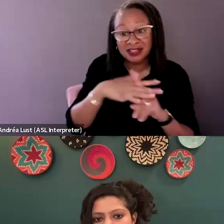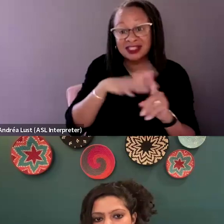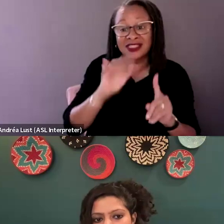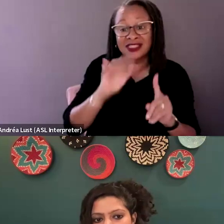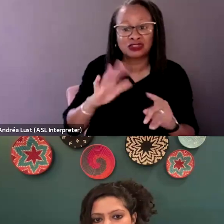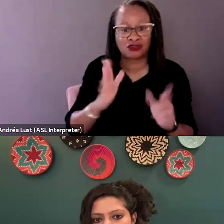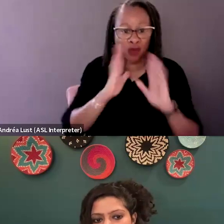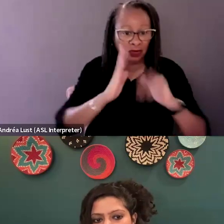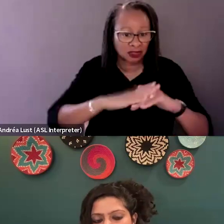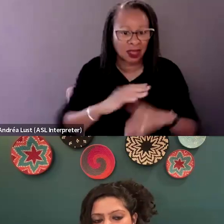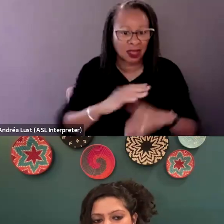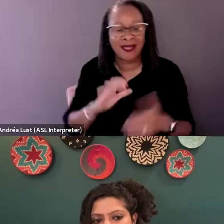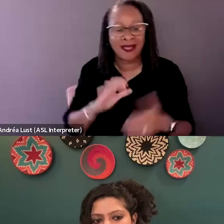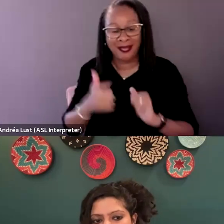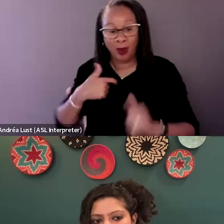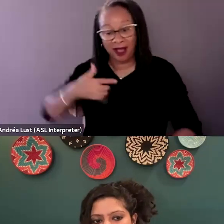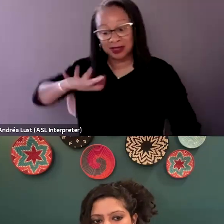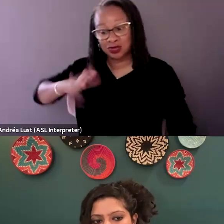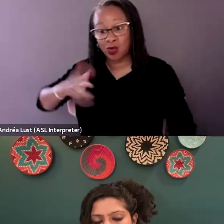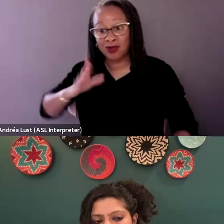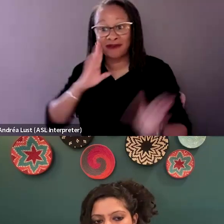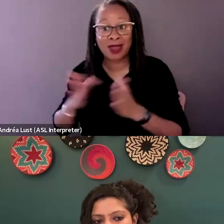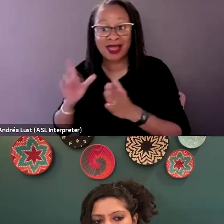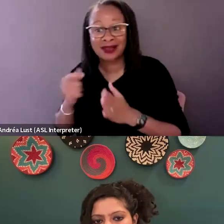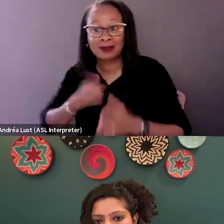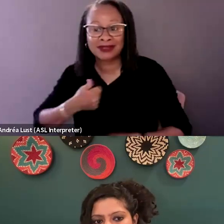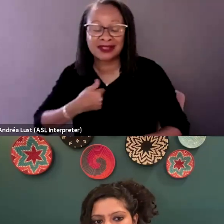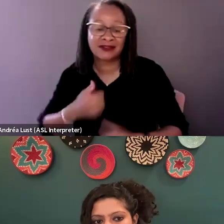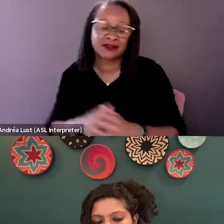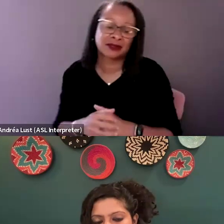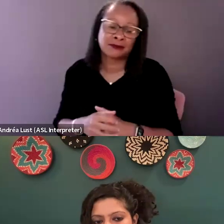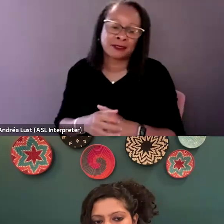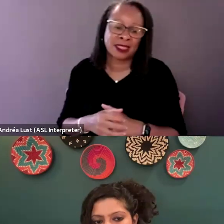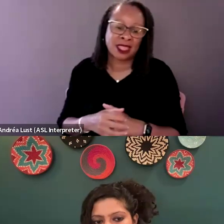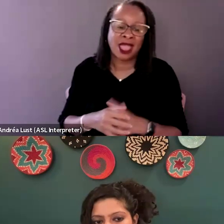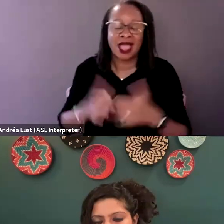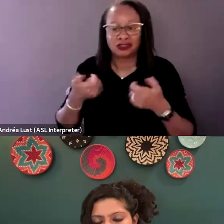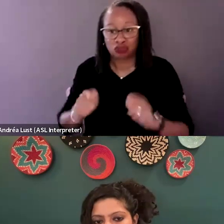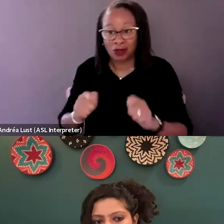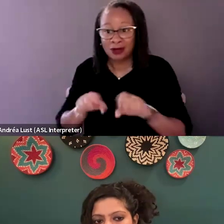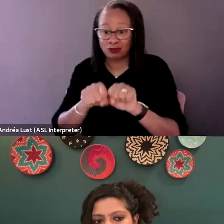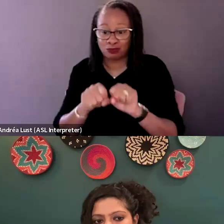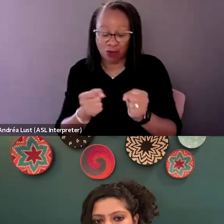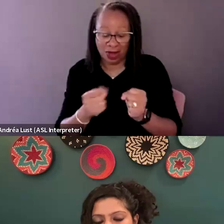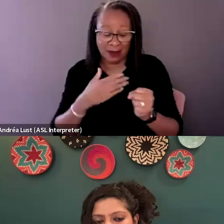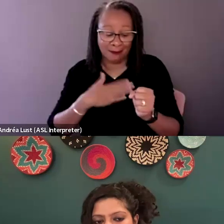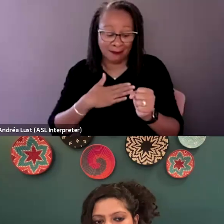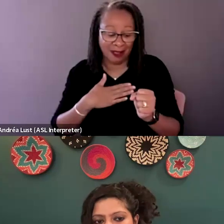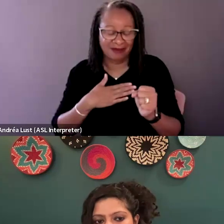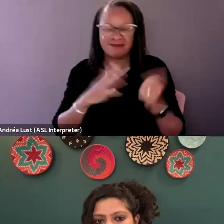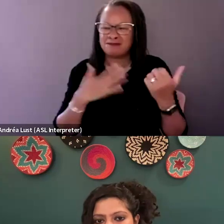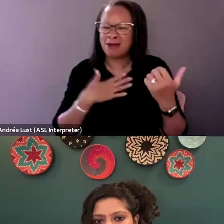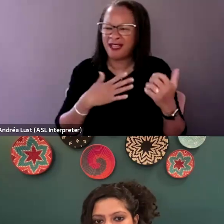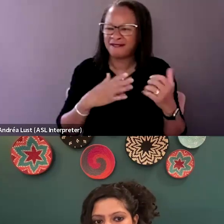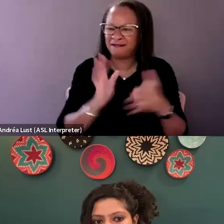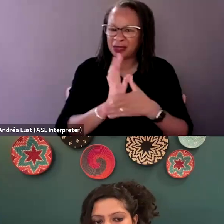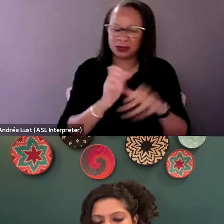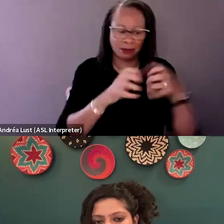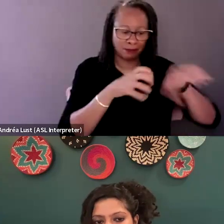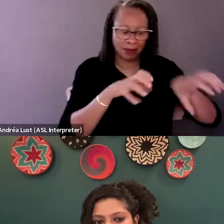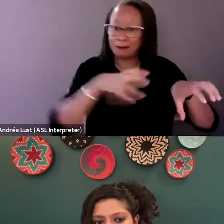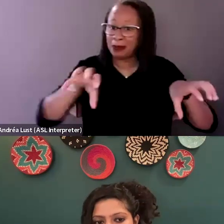but I mean, anyway, so moving on, I will quickly ask my question because I can see I only have 5 minutes.